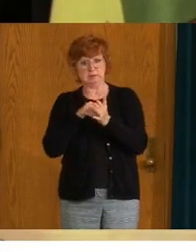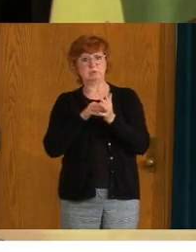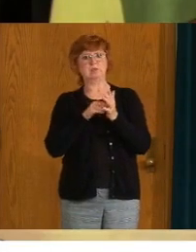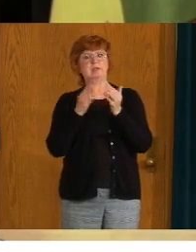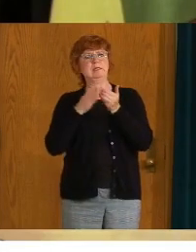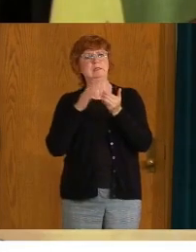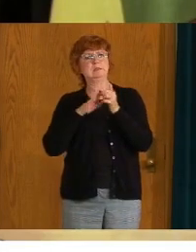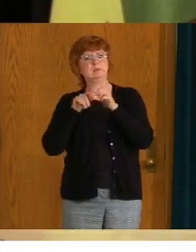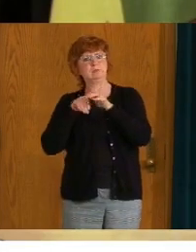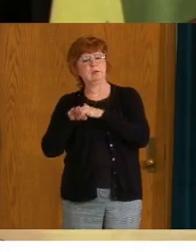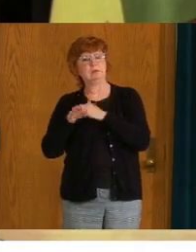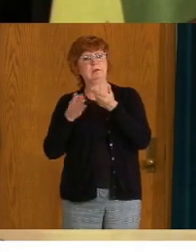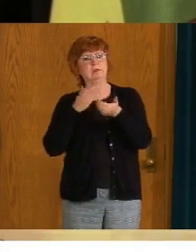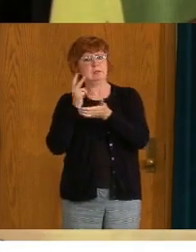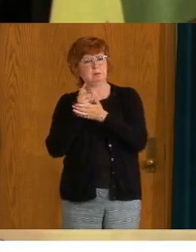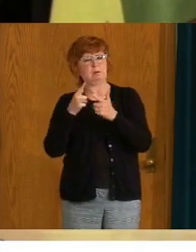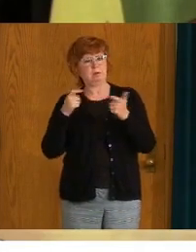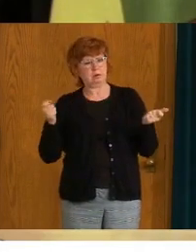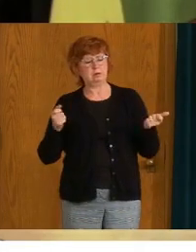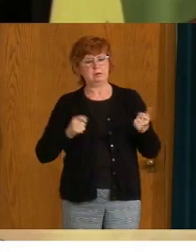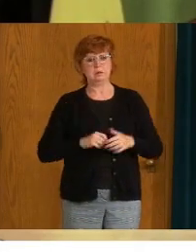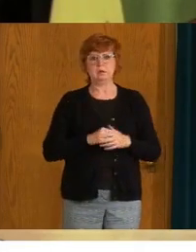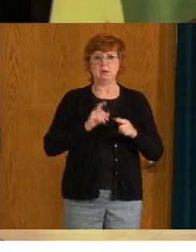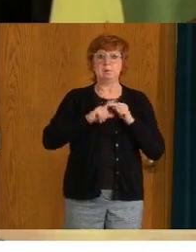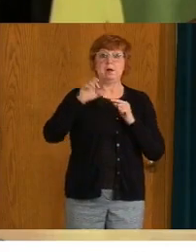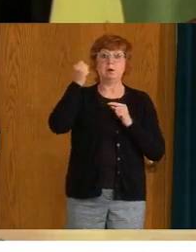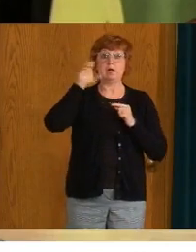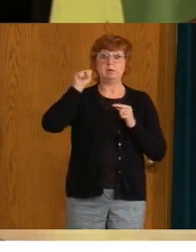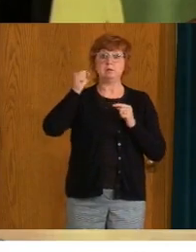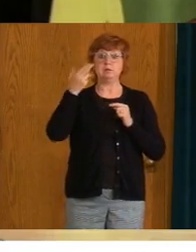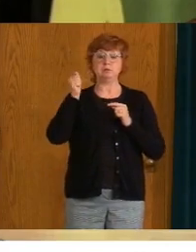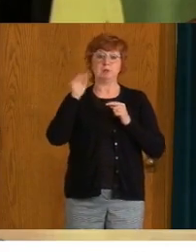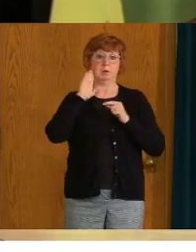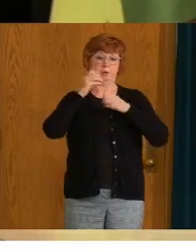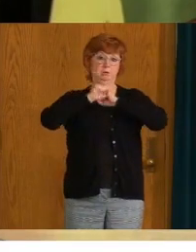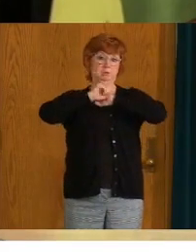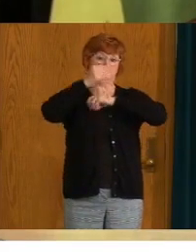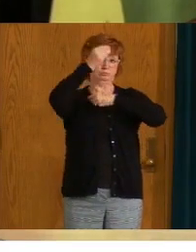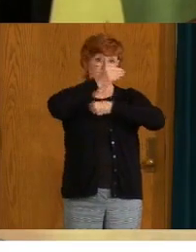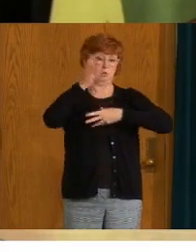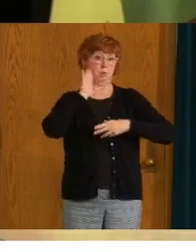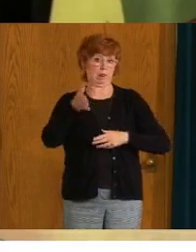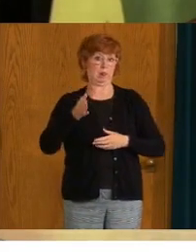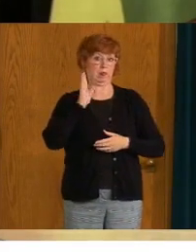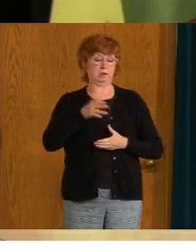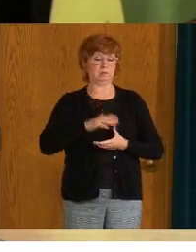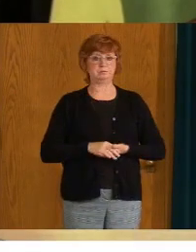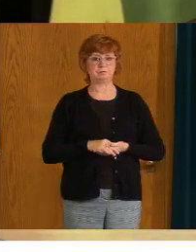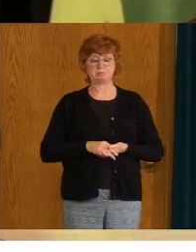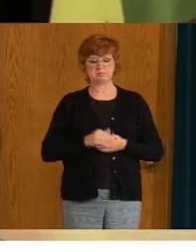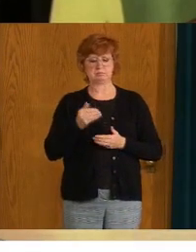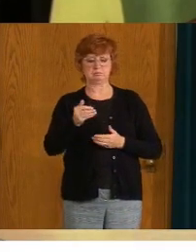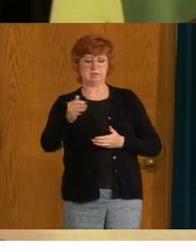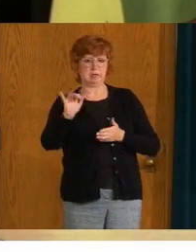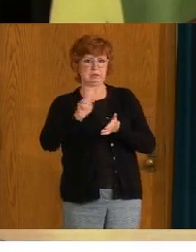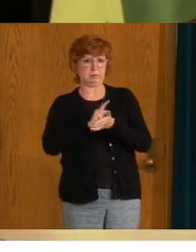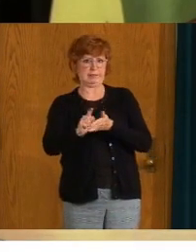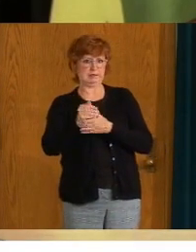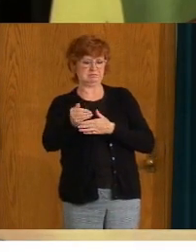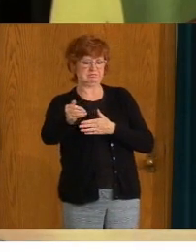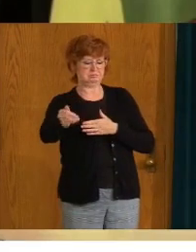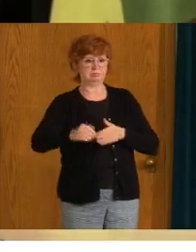provide some additional detail about these locations as time goes by this week. Once you